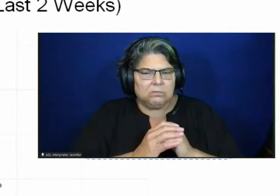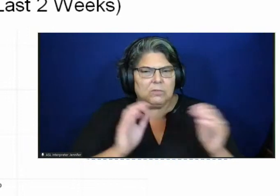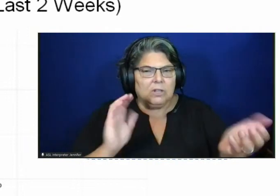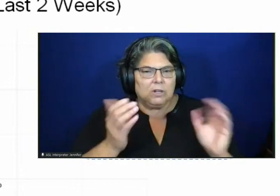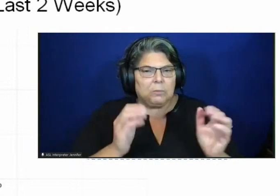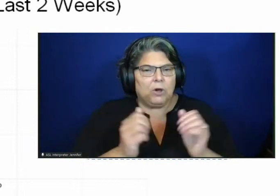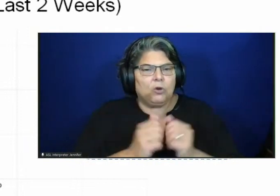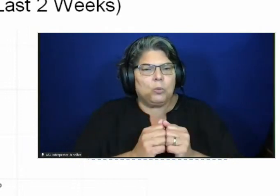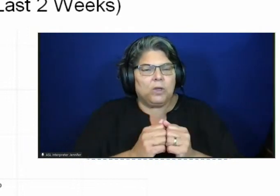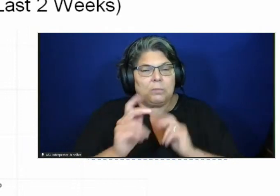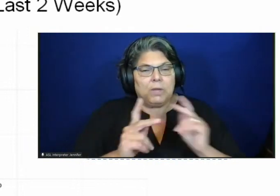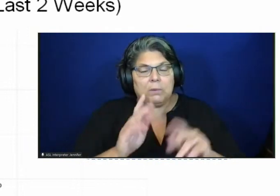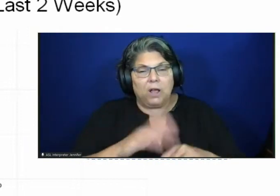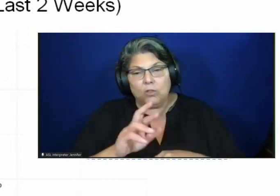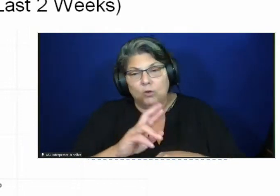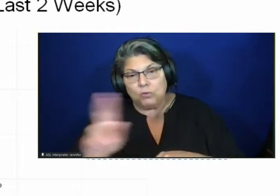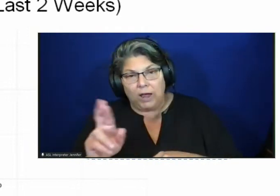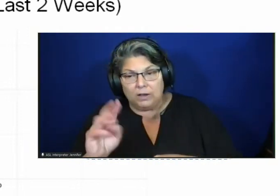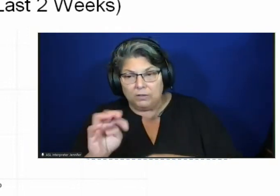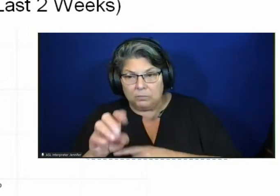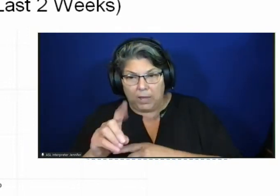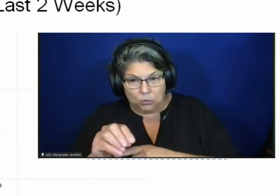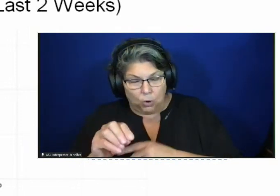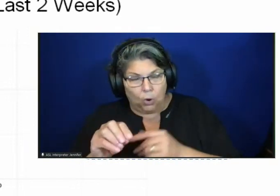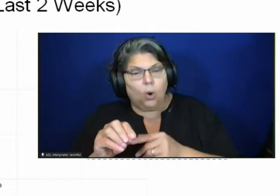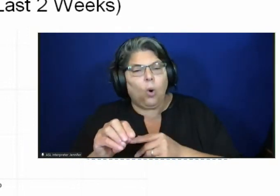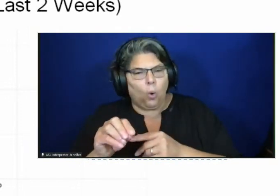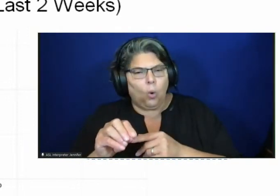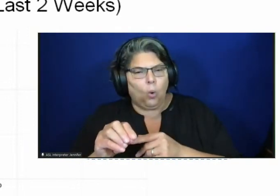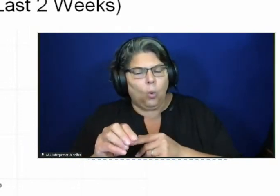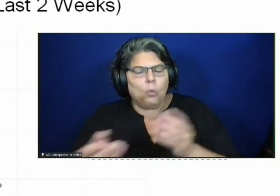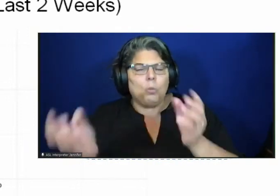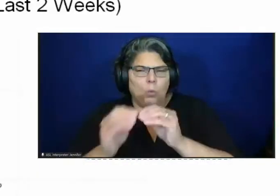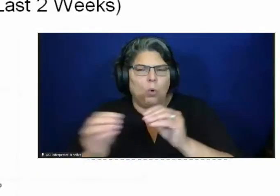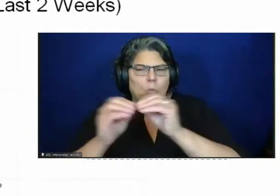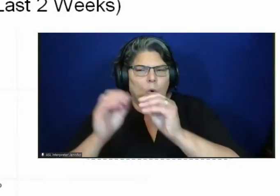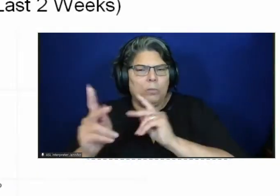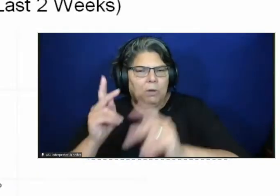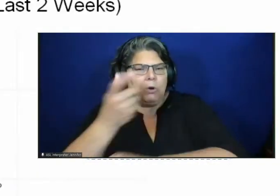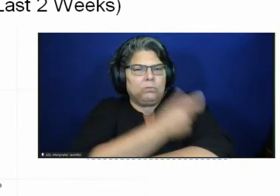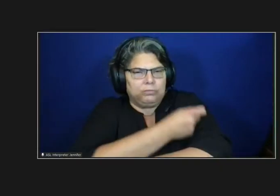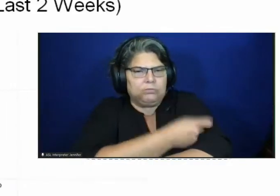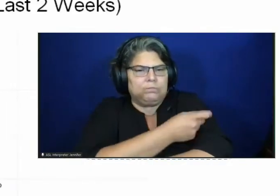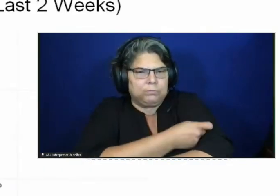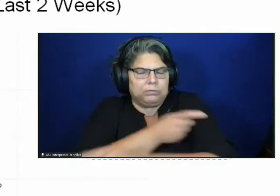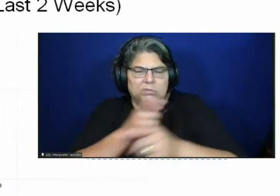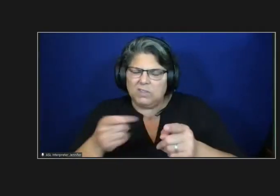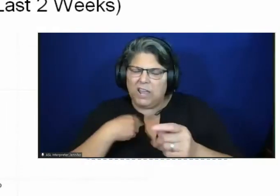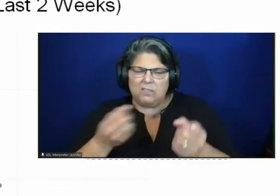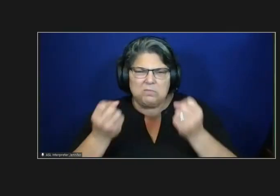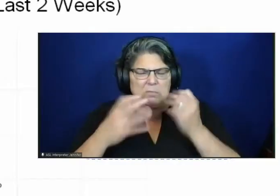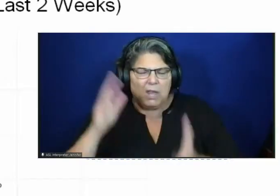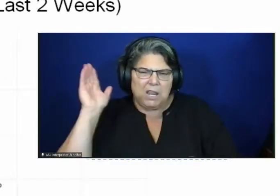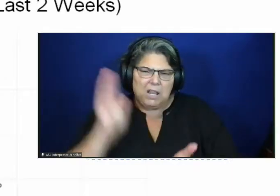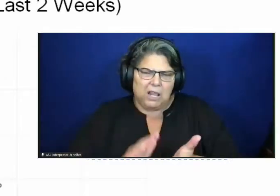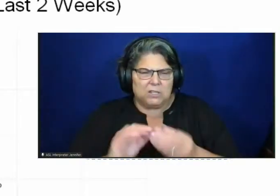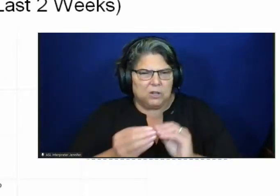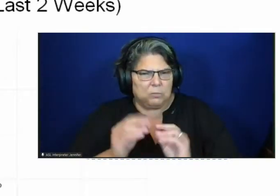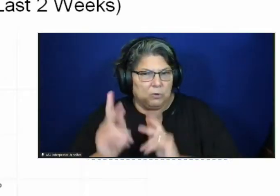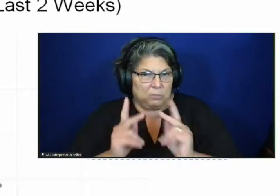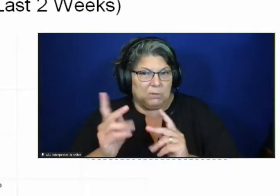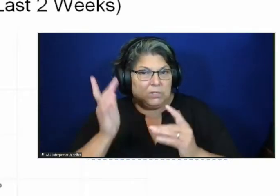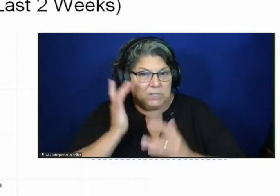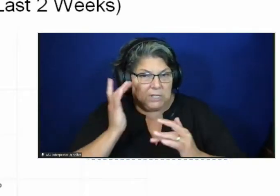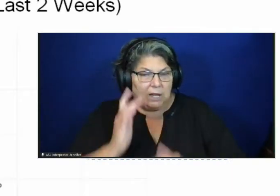right of Mendocino, where the coverage is significantly higher, the case rates are significantly lower.